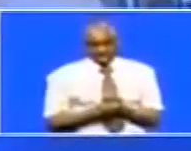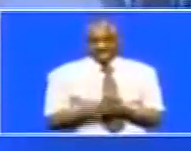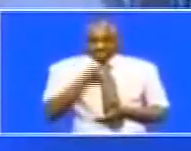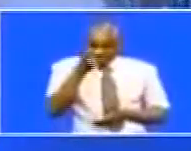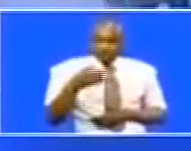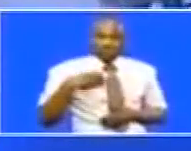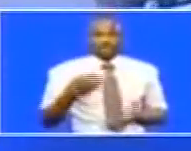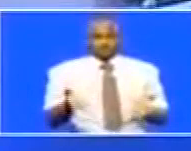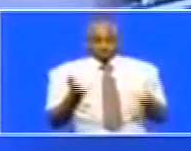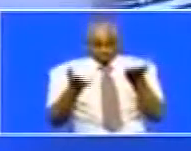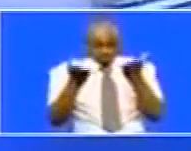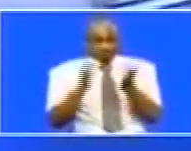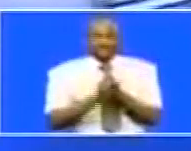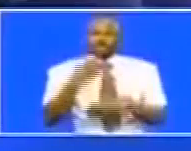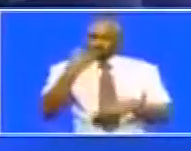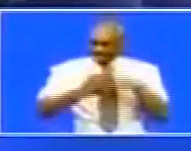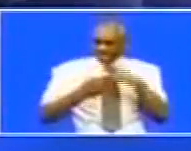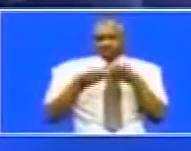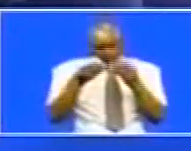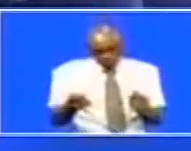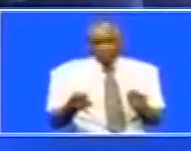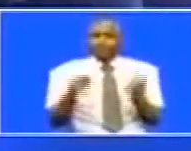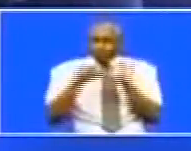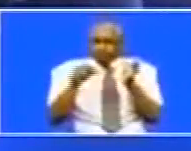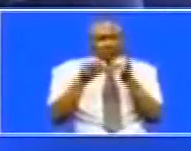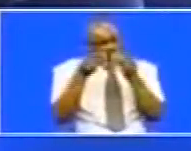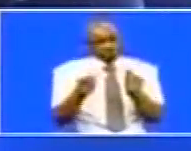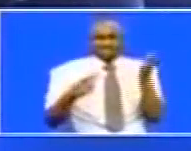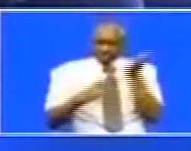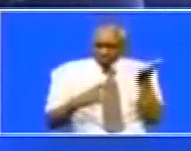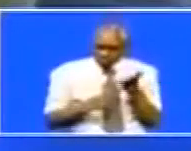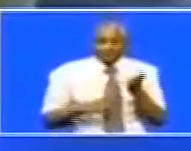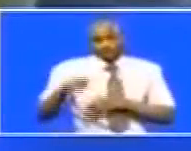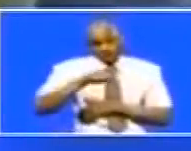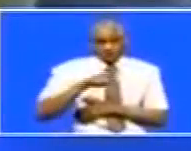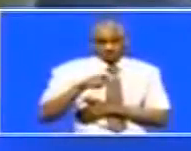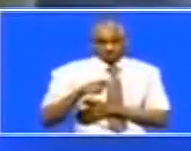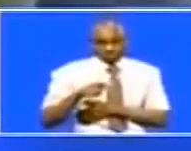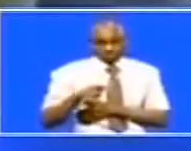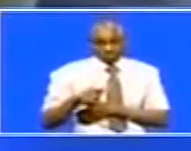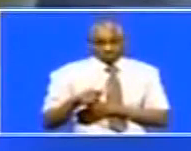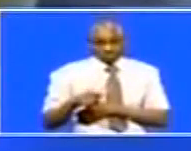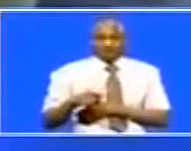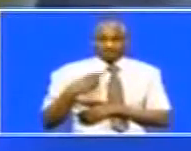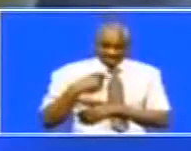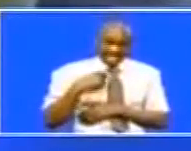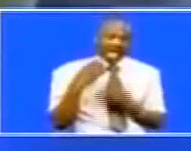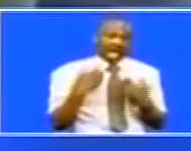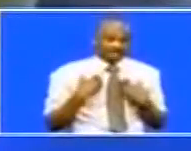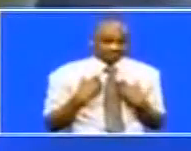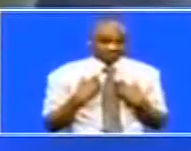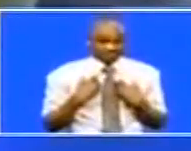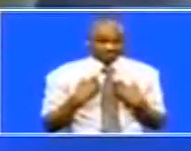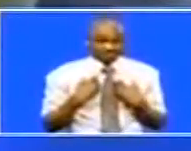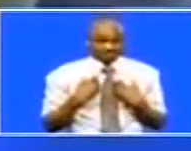in proving that Africa can build problem-solving technologies for global use. This M-Farm, but also went through